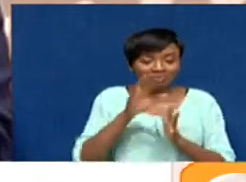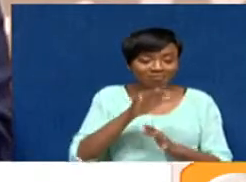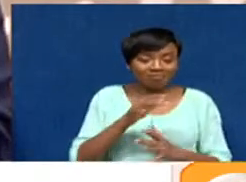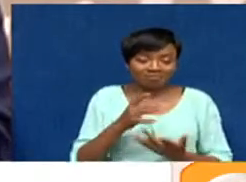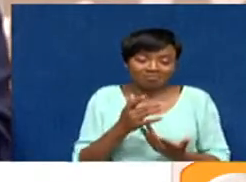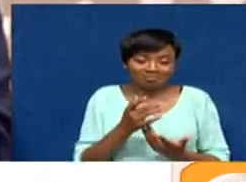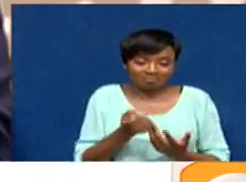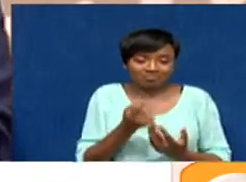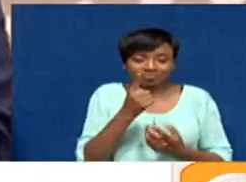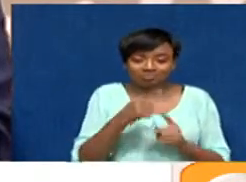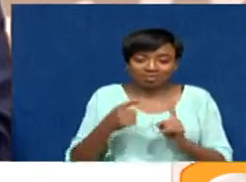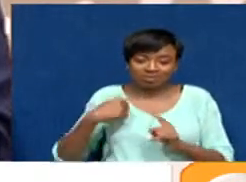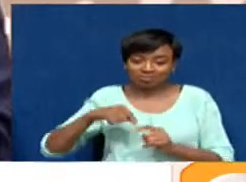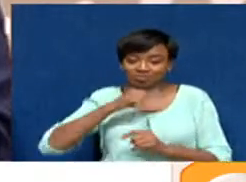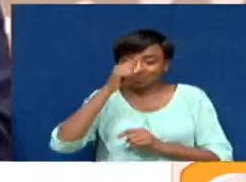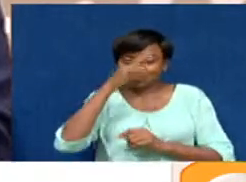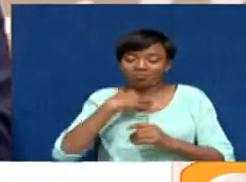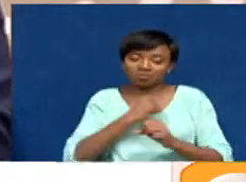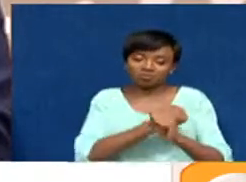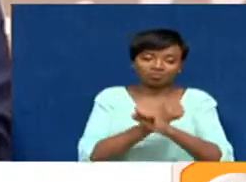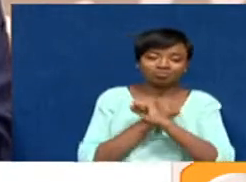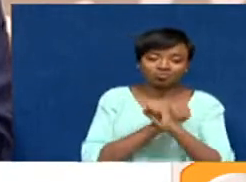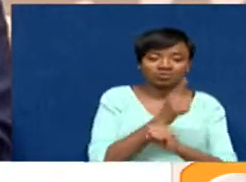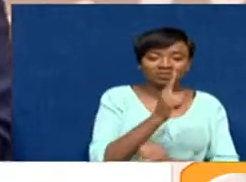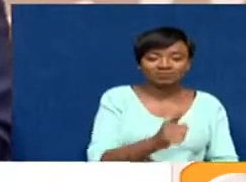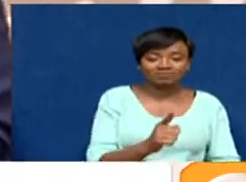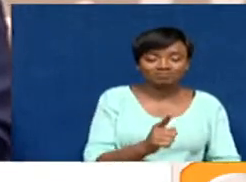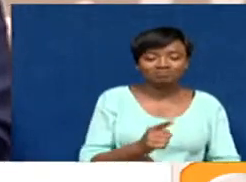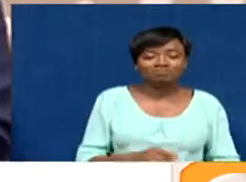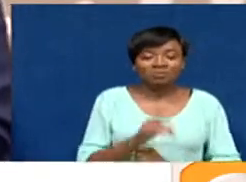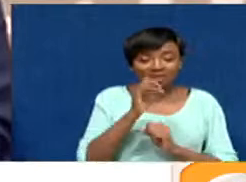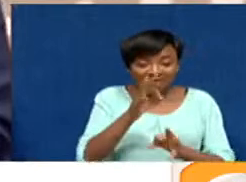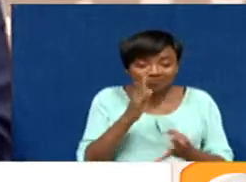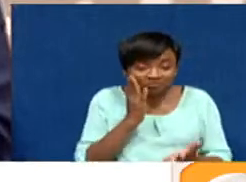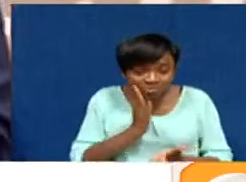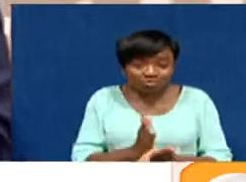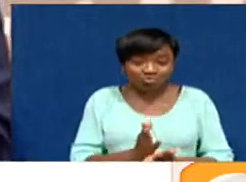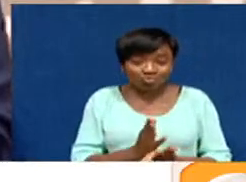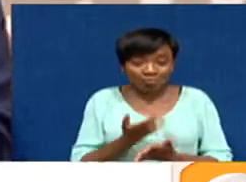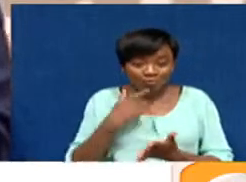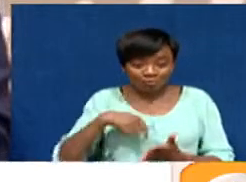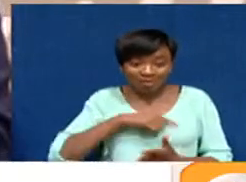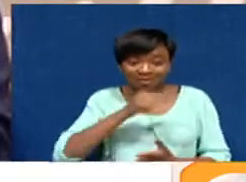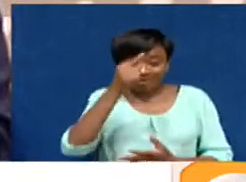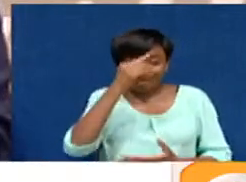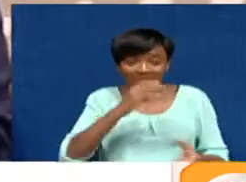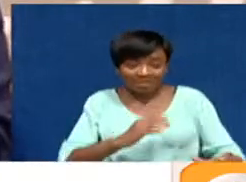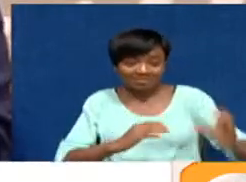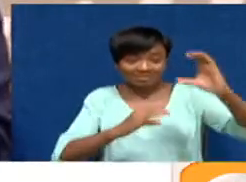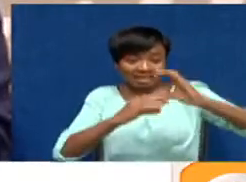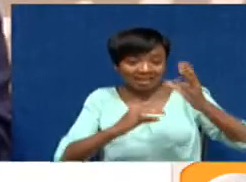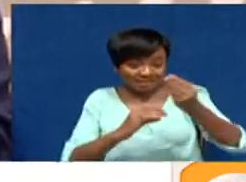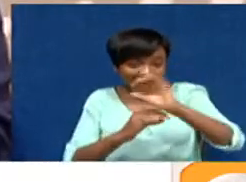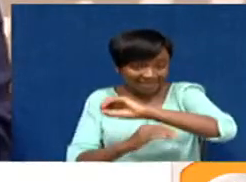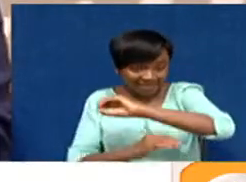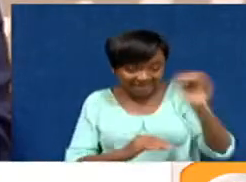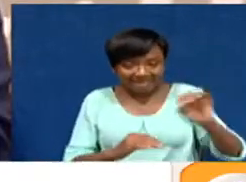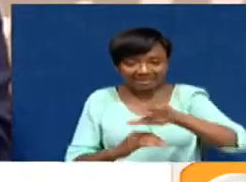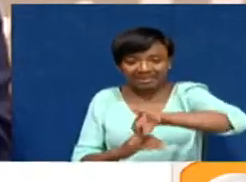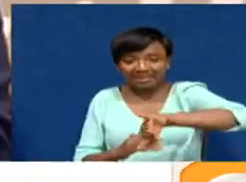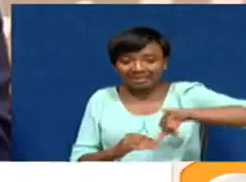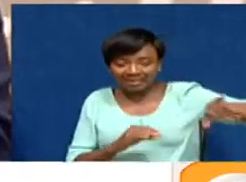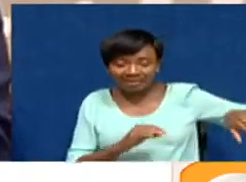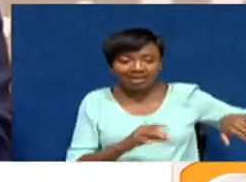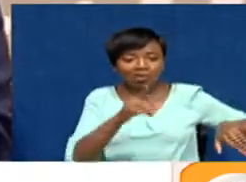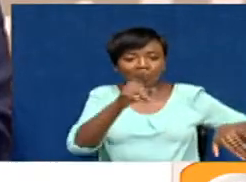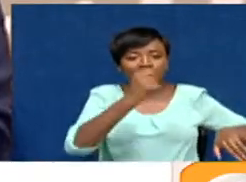place. If we had been experiencing the prices that, the real prices, we would have been in a deeper situation than we are now. People